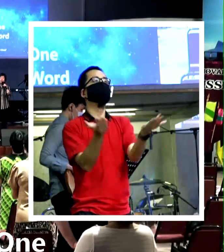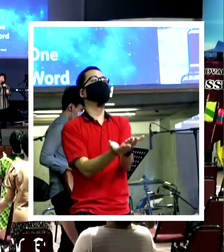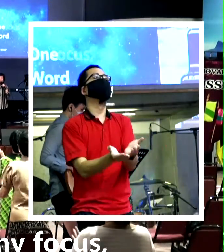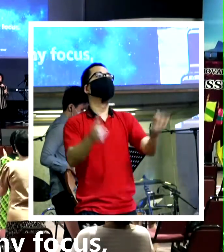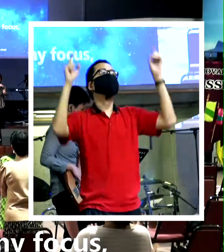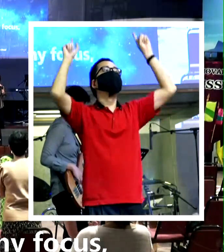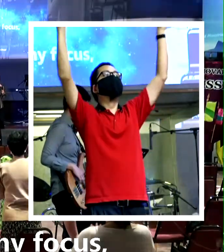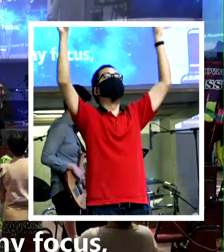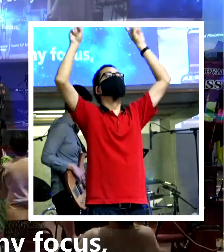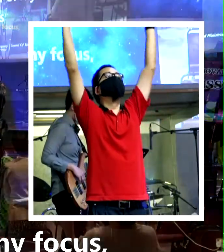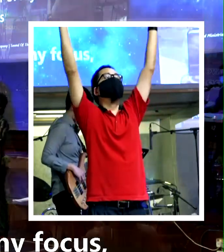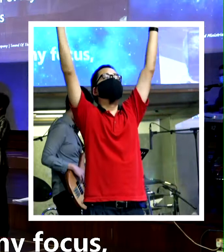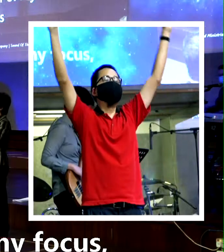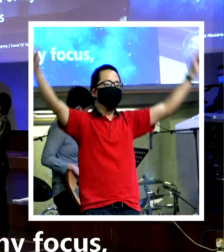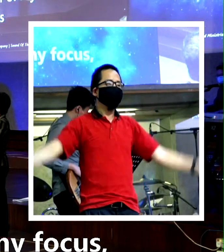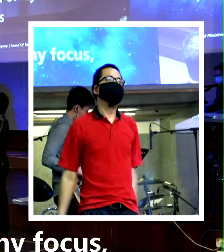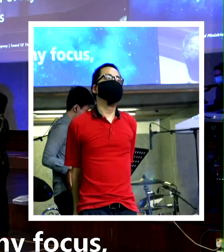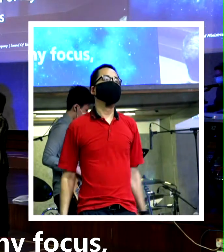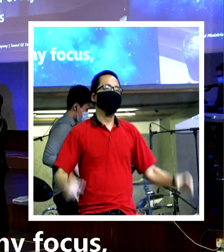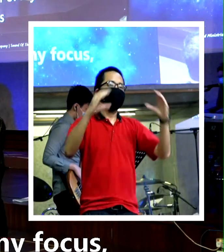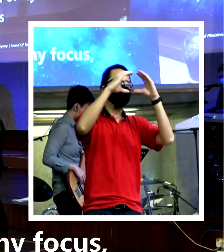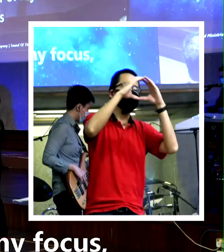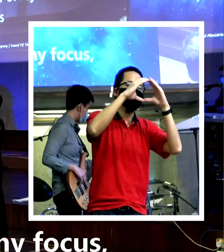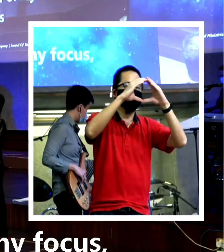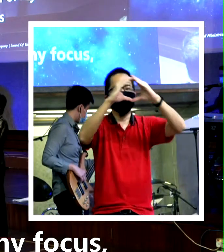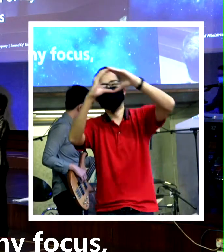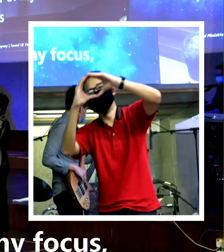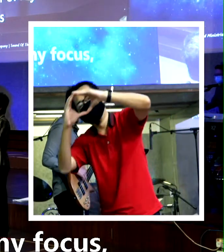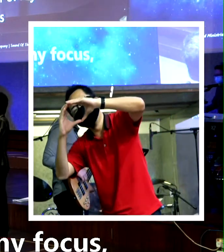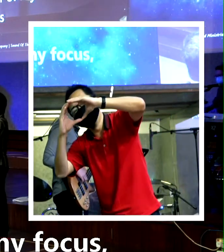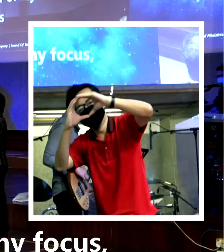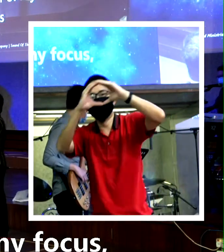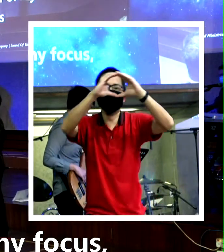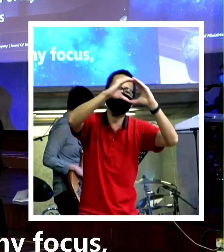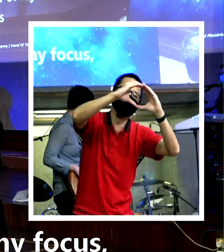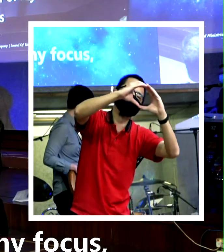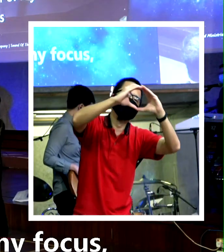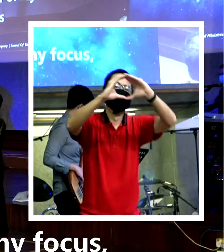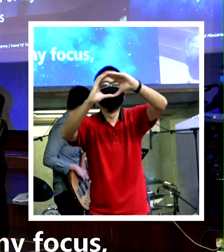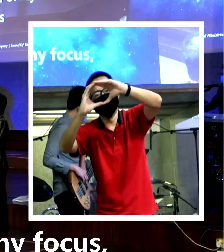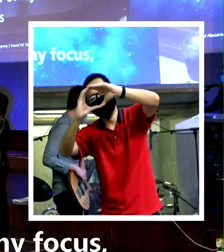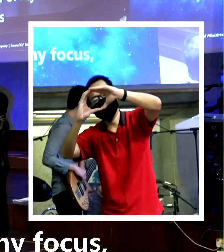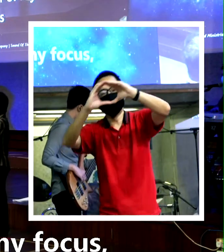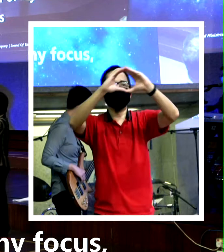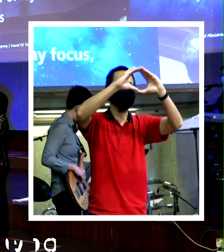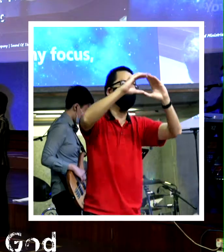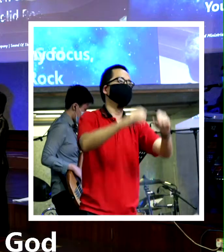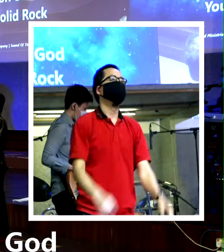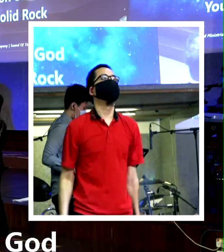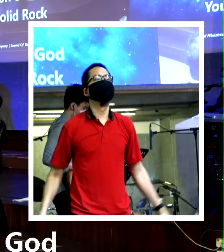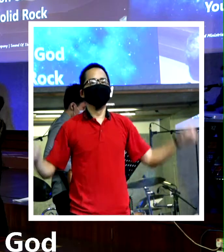living Word. You are the center of my focus,